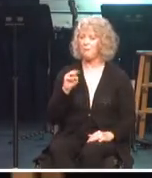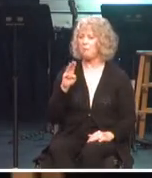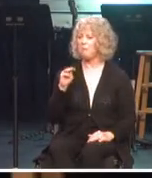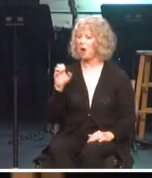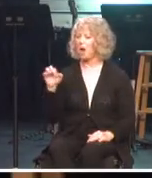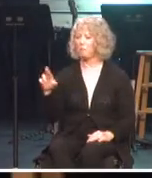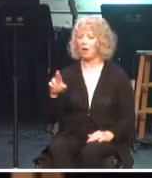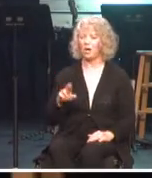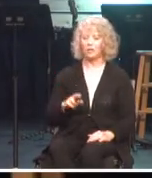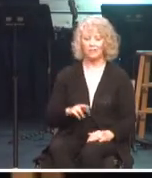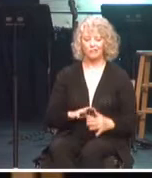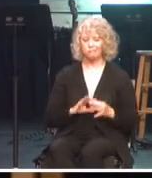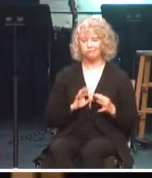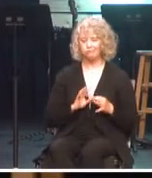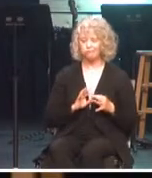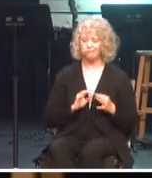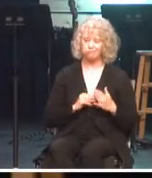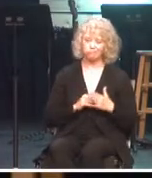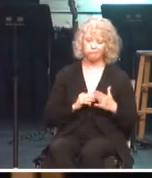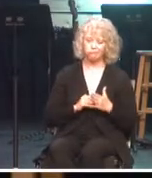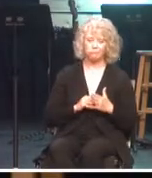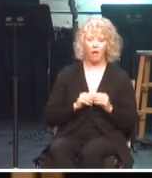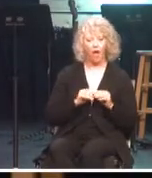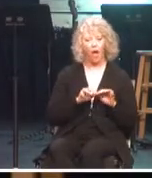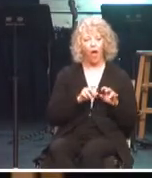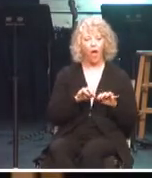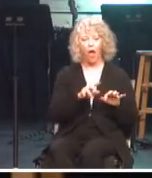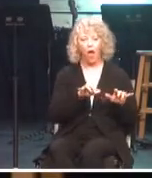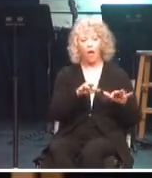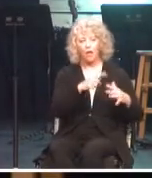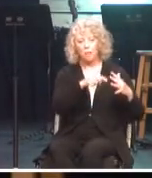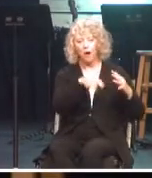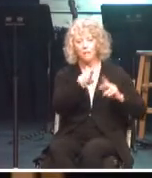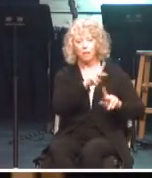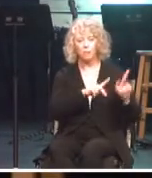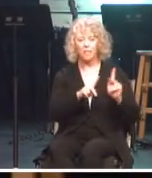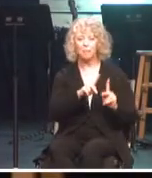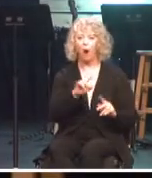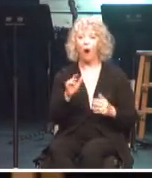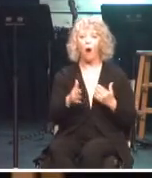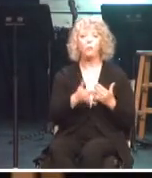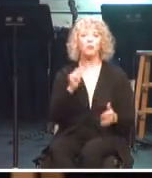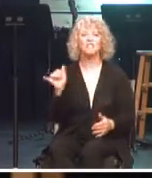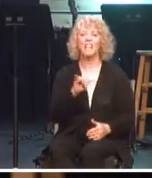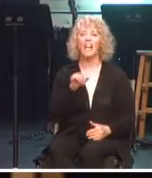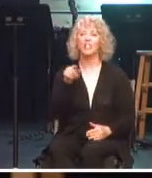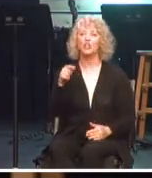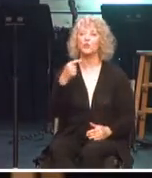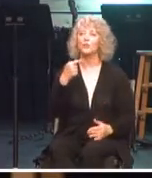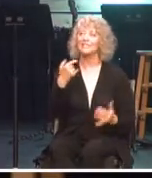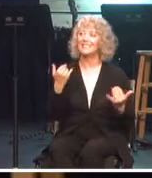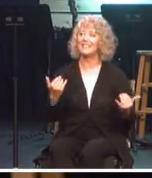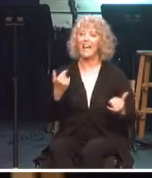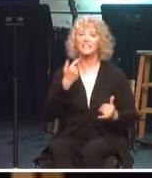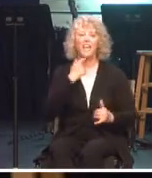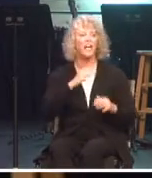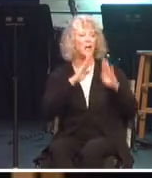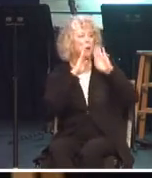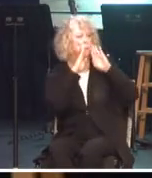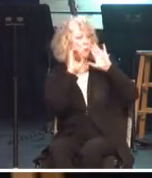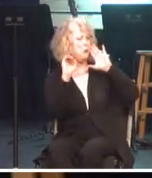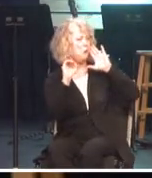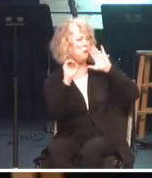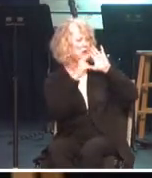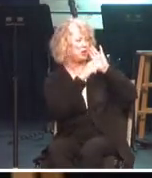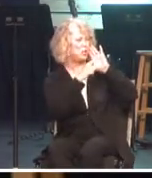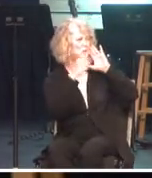This would be mutterings of opposition spreading through the crowd. Today it would be equivalent of you standing up and booing me, the speaker. Don't do